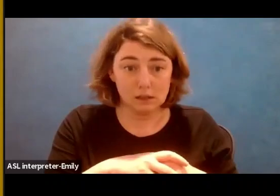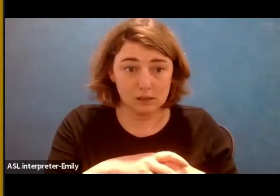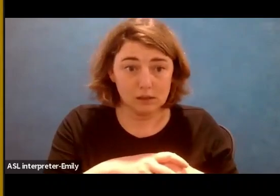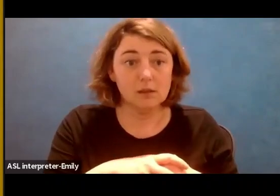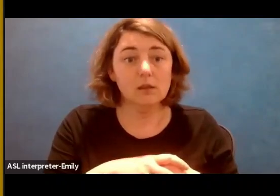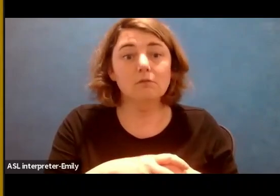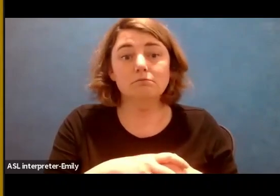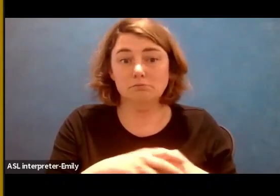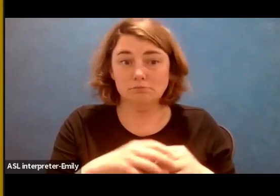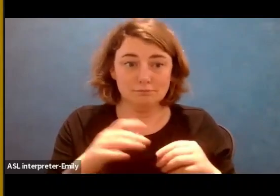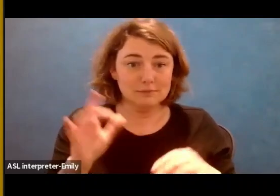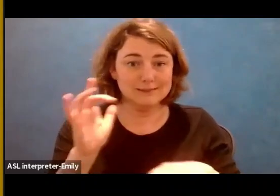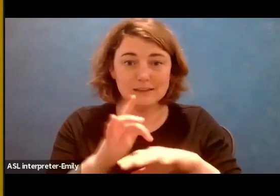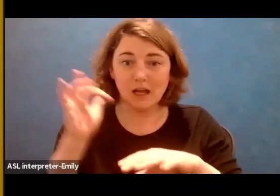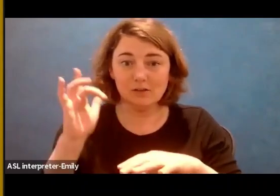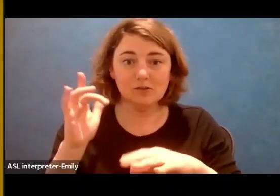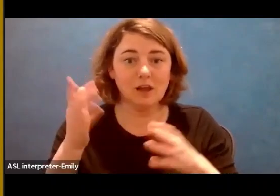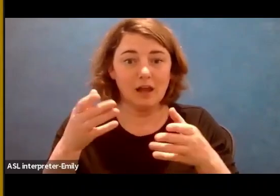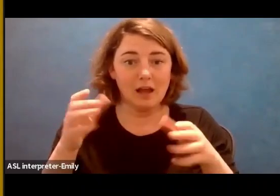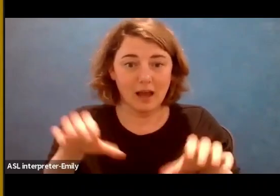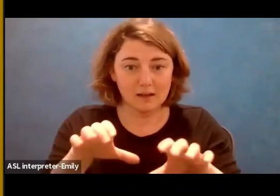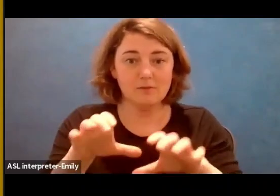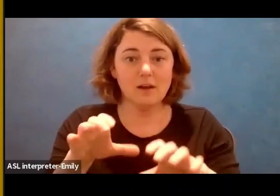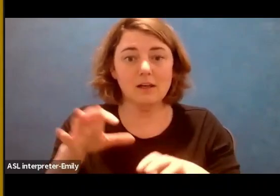handled touch activated faucets